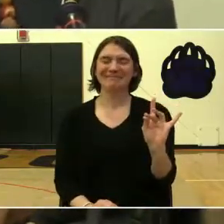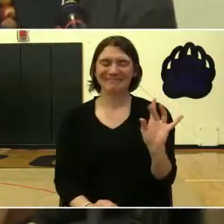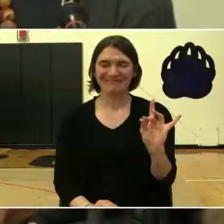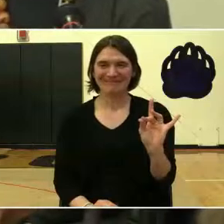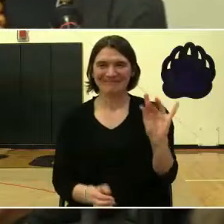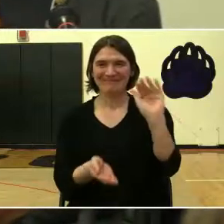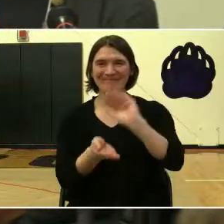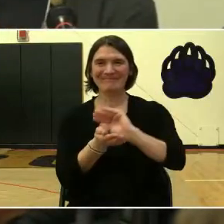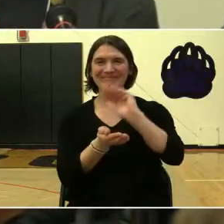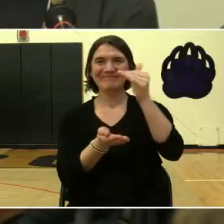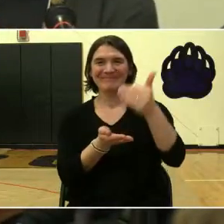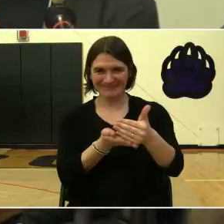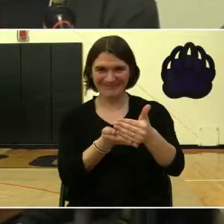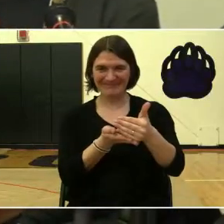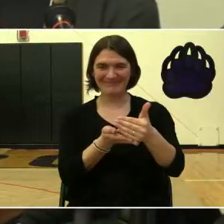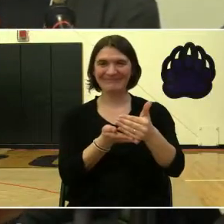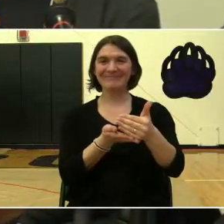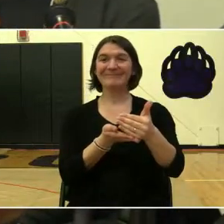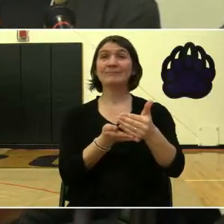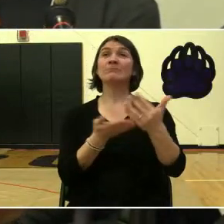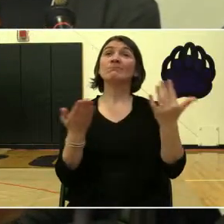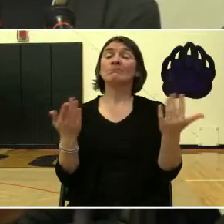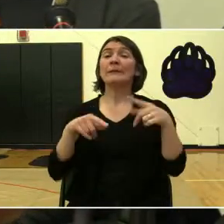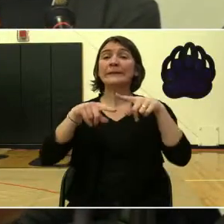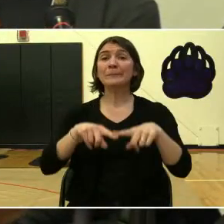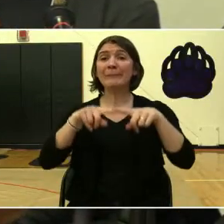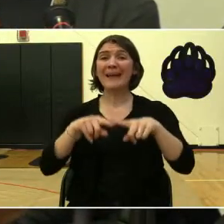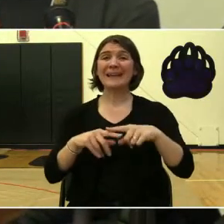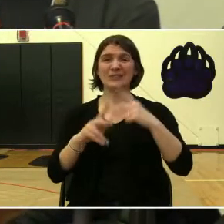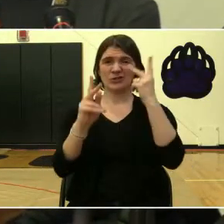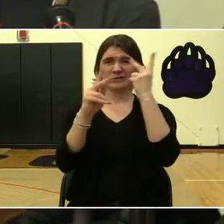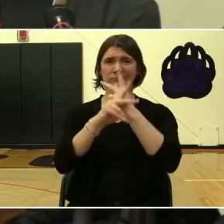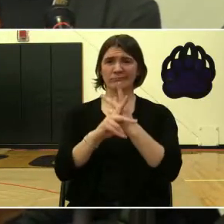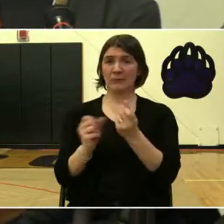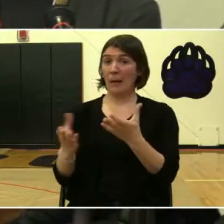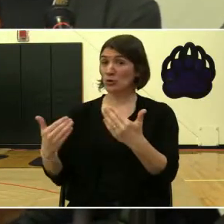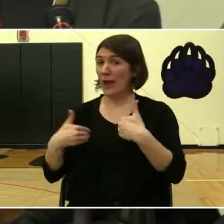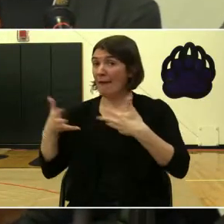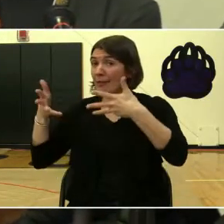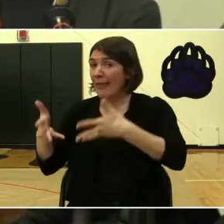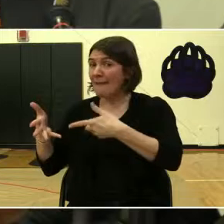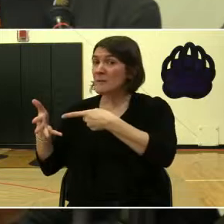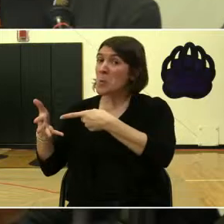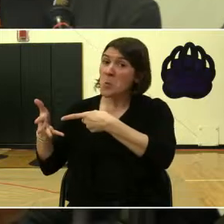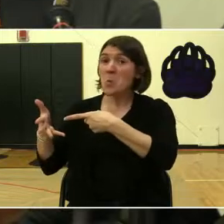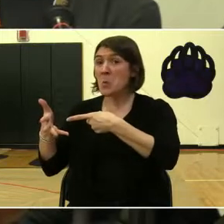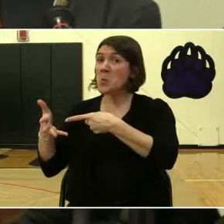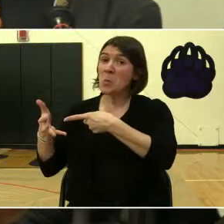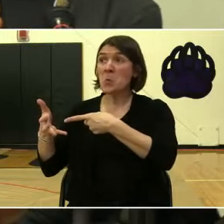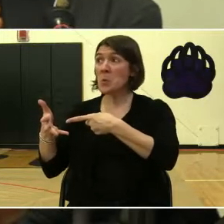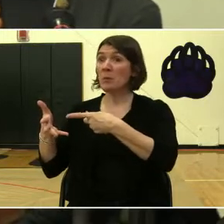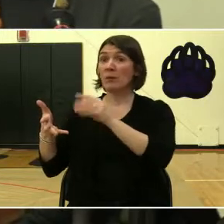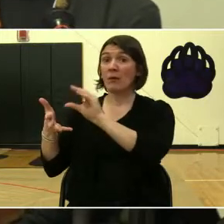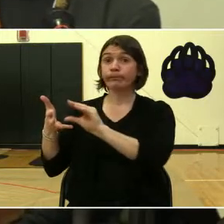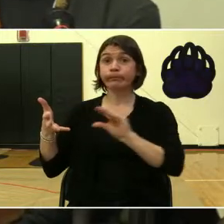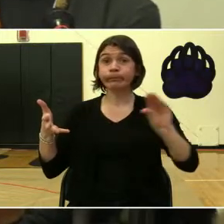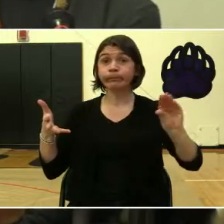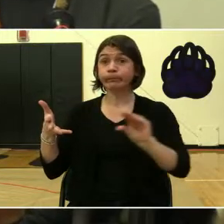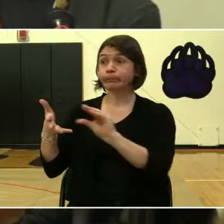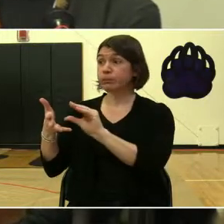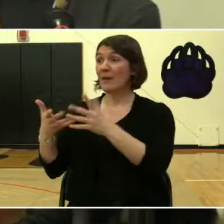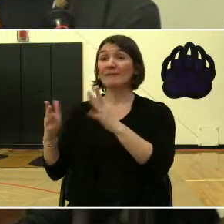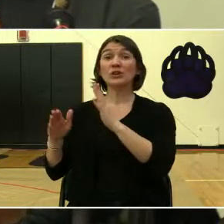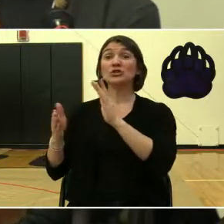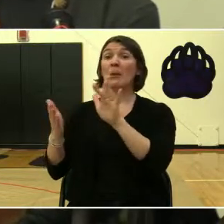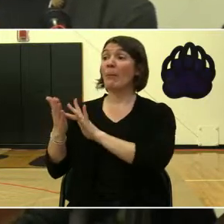amount is uh in large part just a mathematical calculation it's what's left over in the budget after the year's